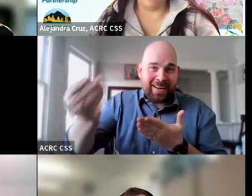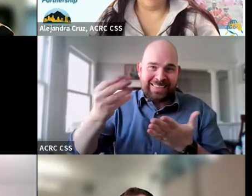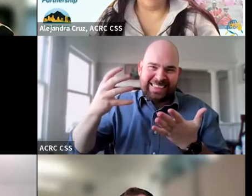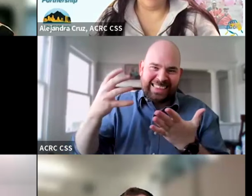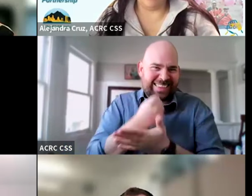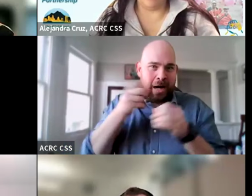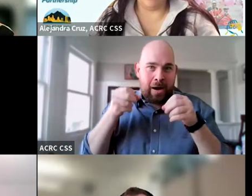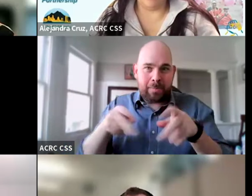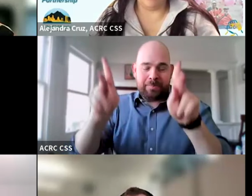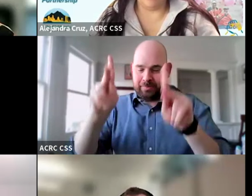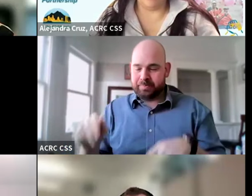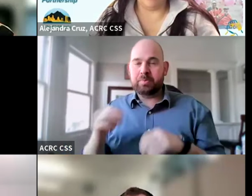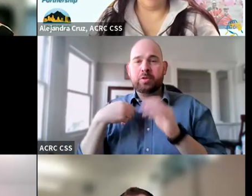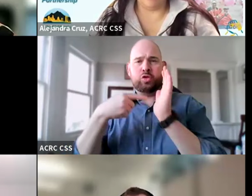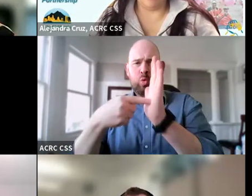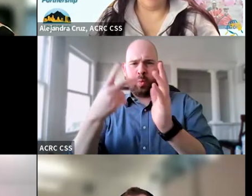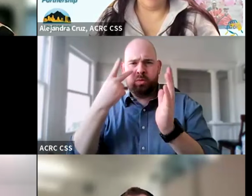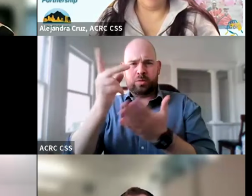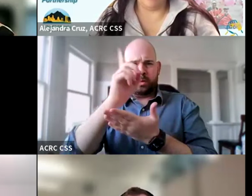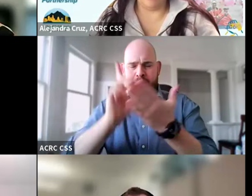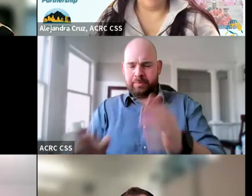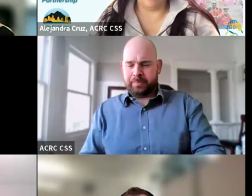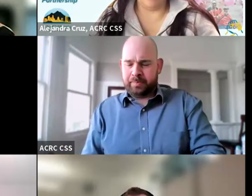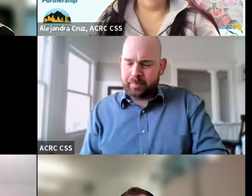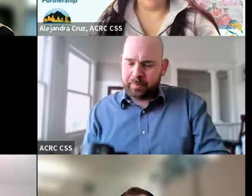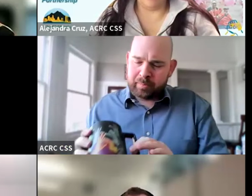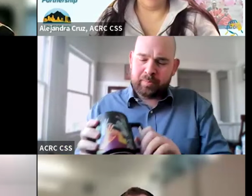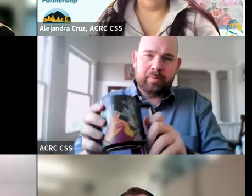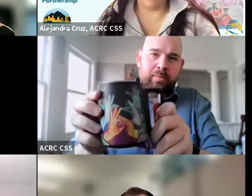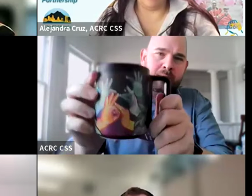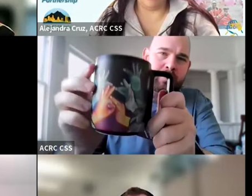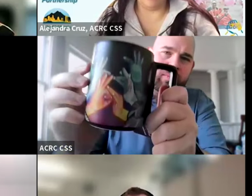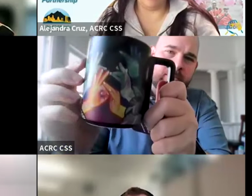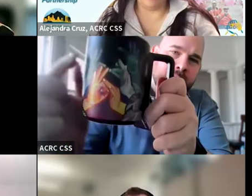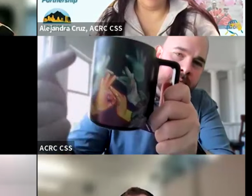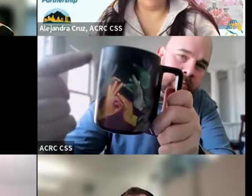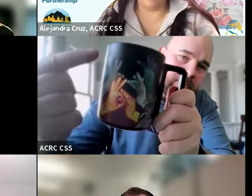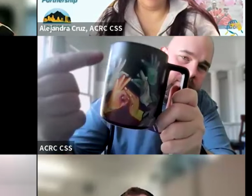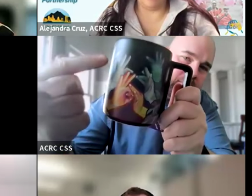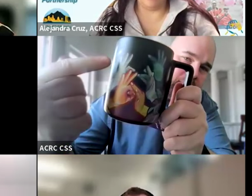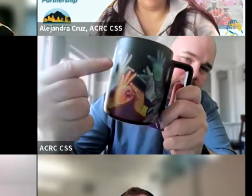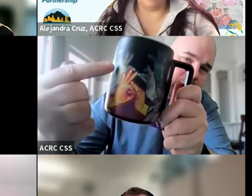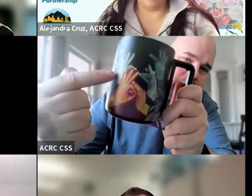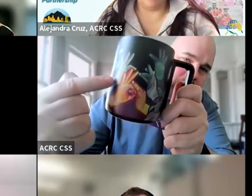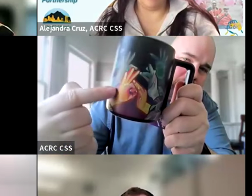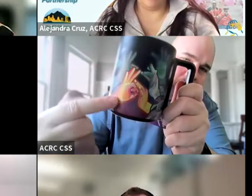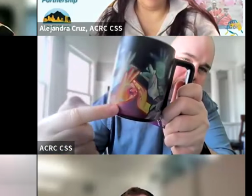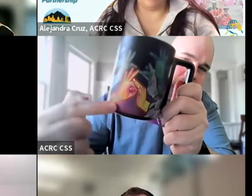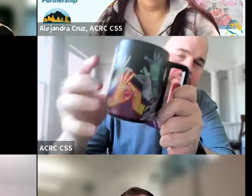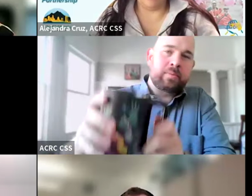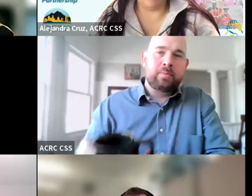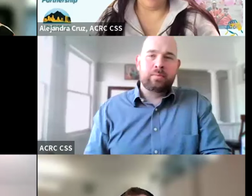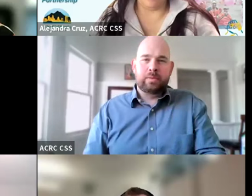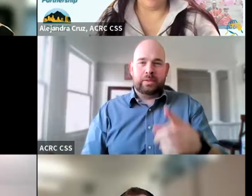and deaf and hard of hearing individuals went and it sold out quickly. So as you can see on the